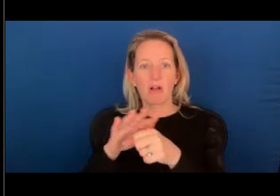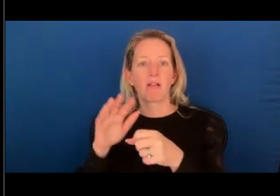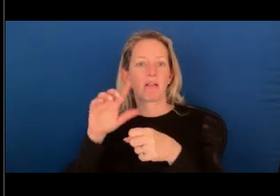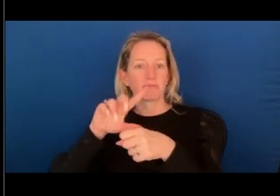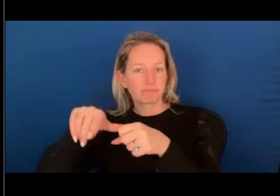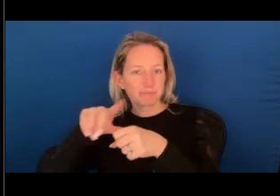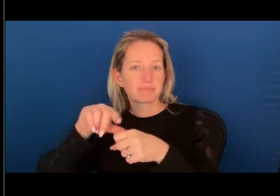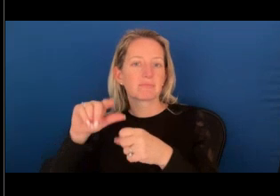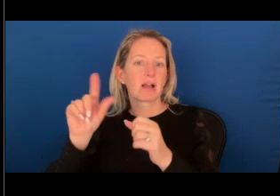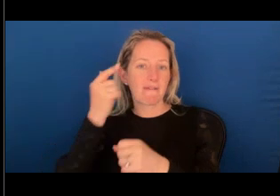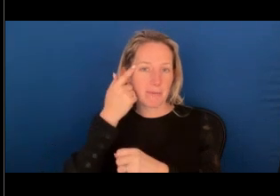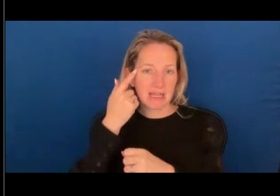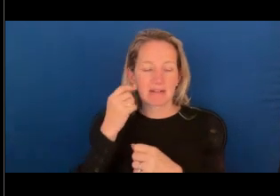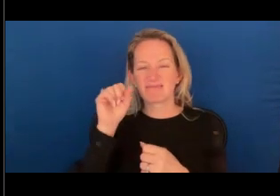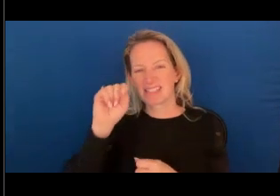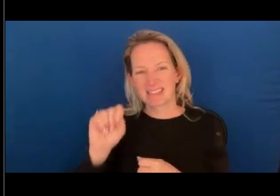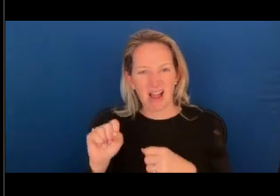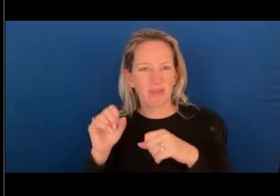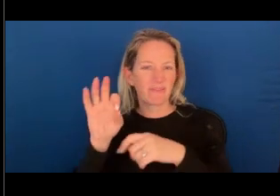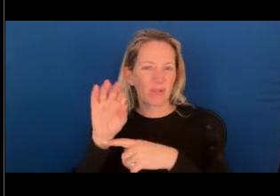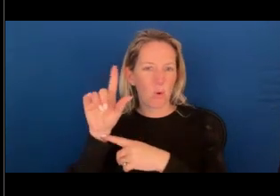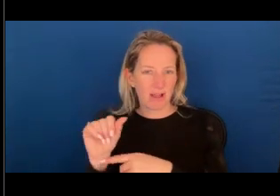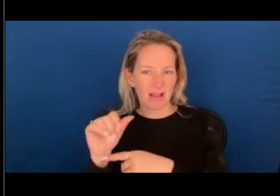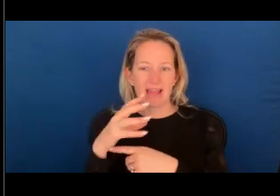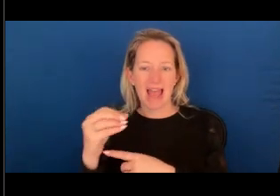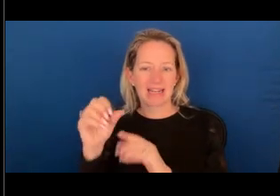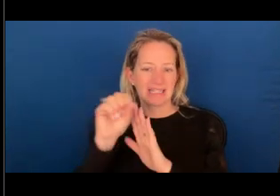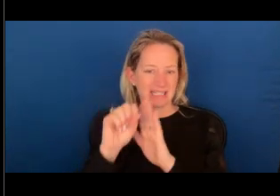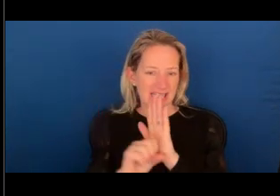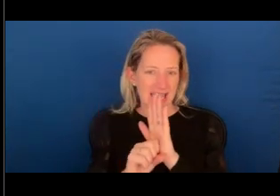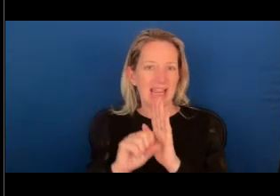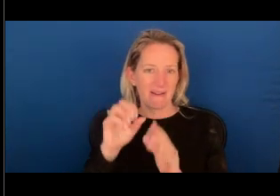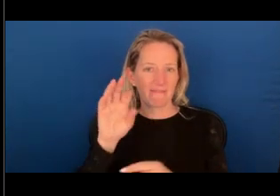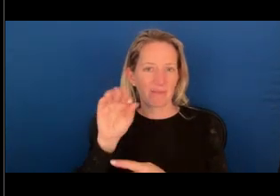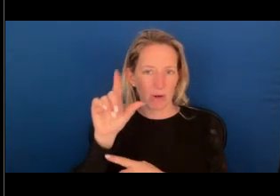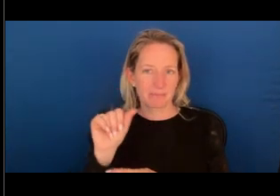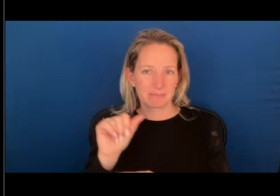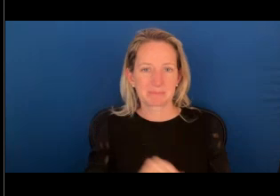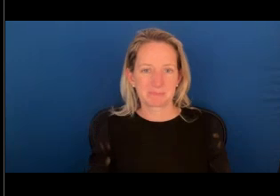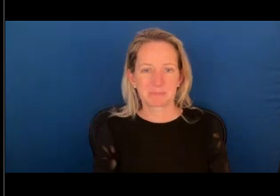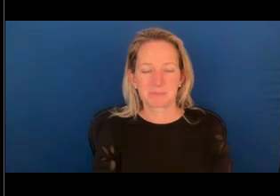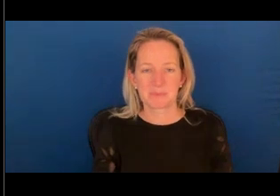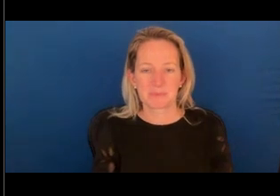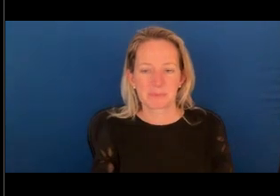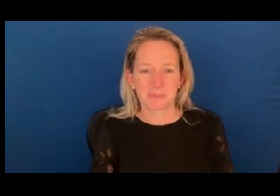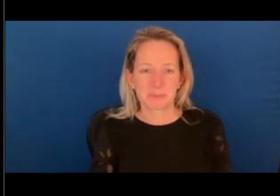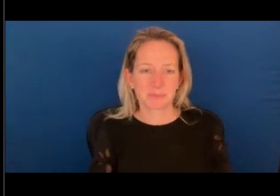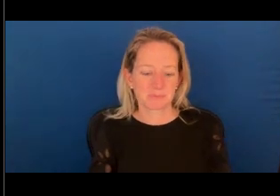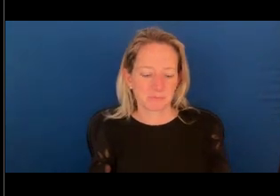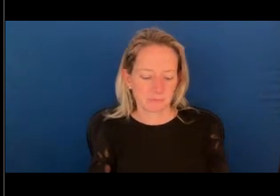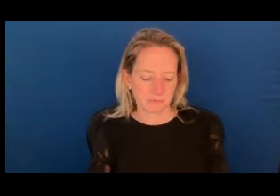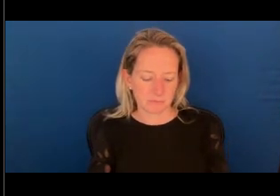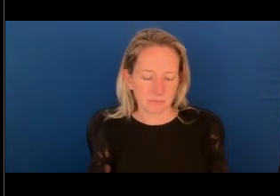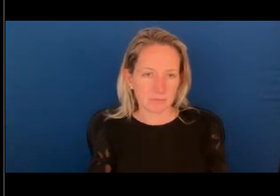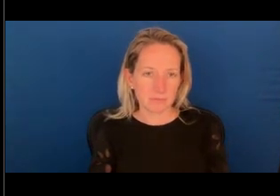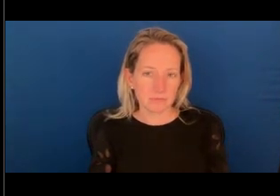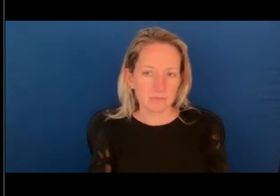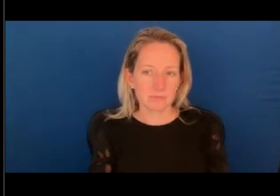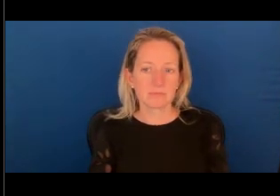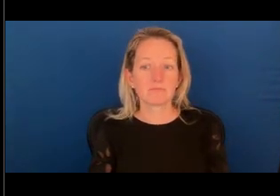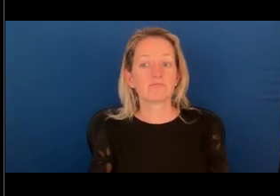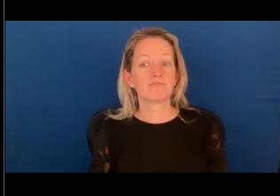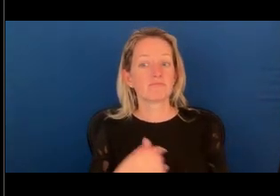mostly in South Florida, and for the state is for the state of Florida. Next slide. So I'm going to be talking